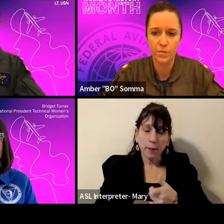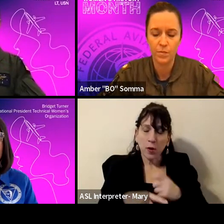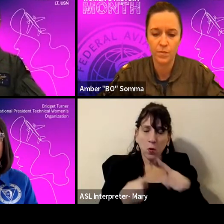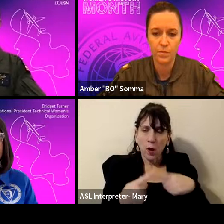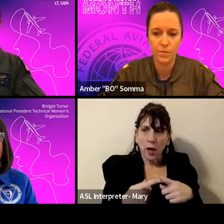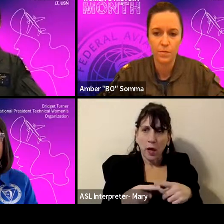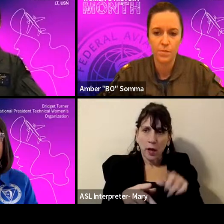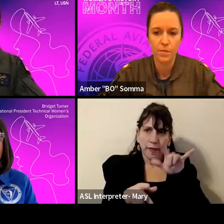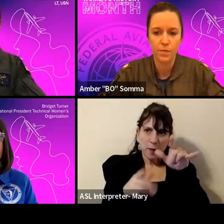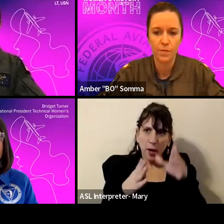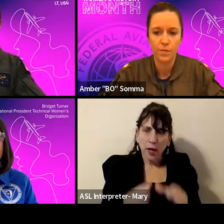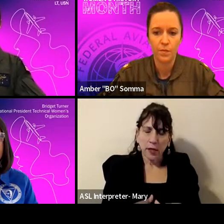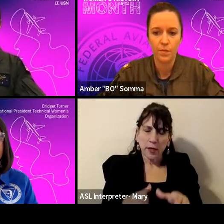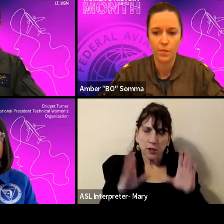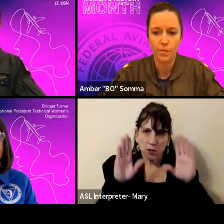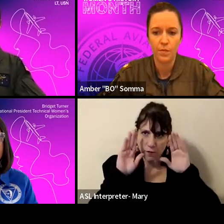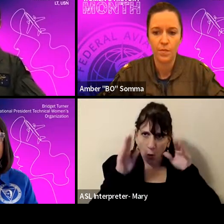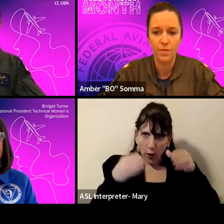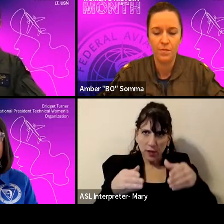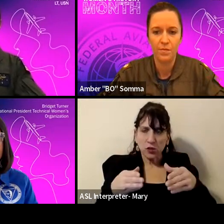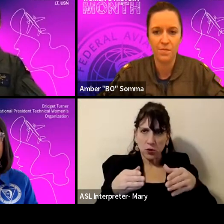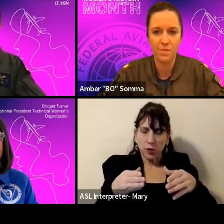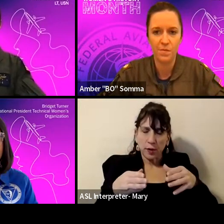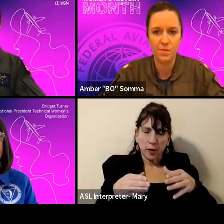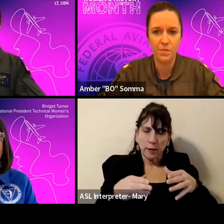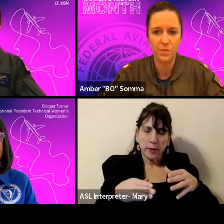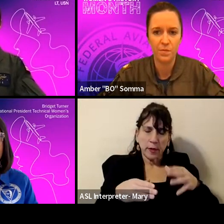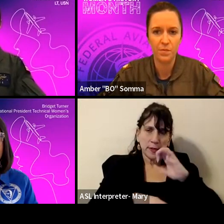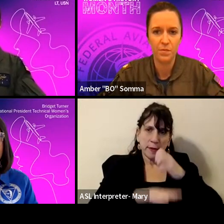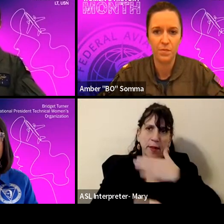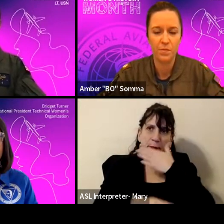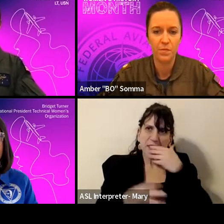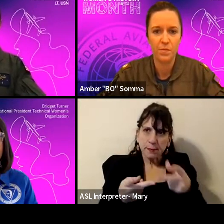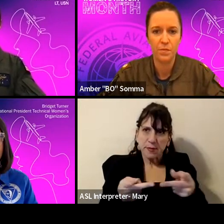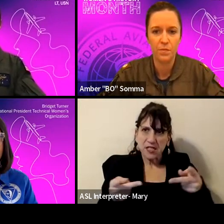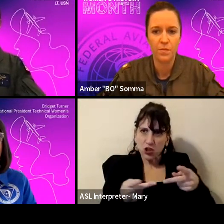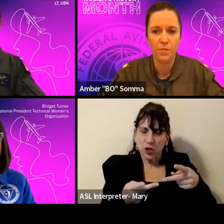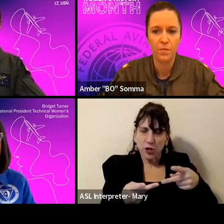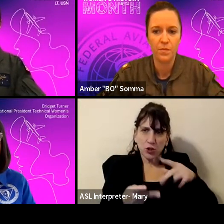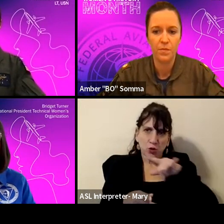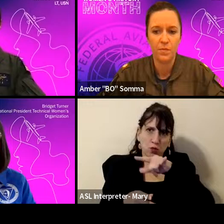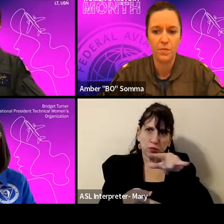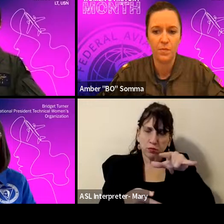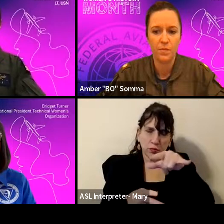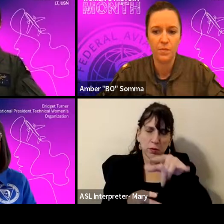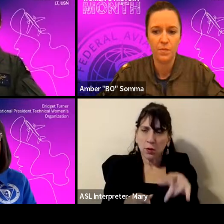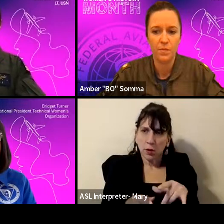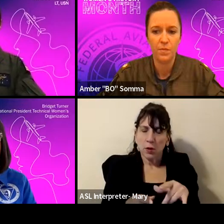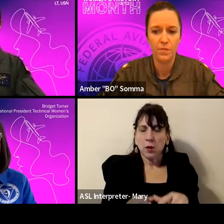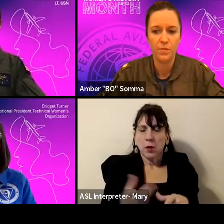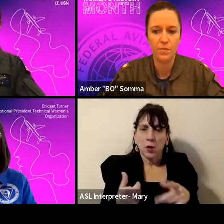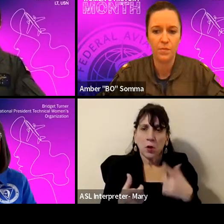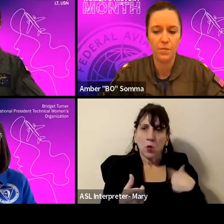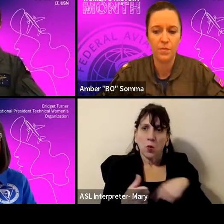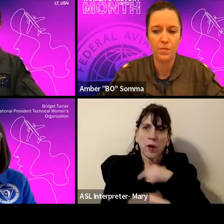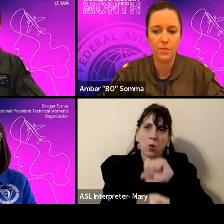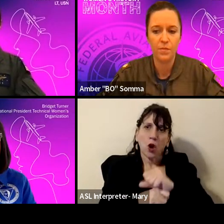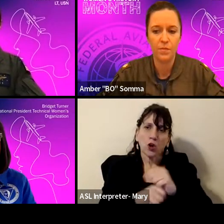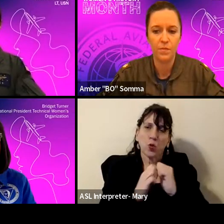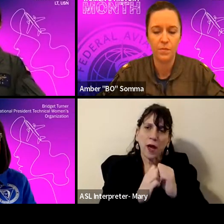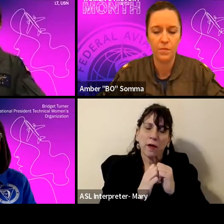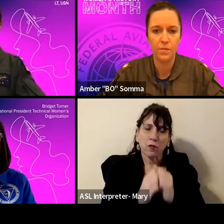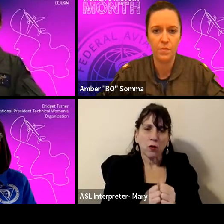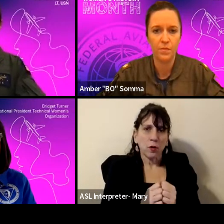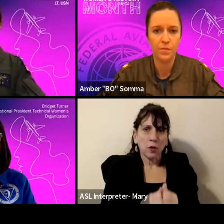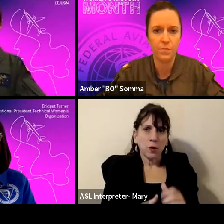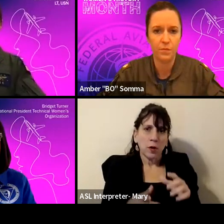pilot can focus on getting us set up into the best position to employ. And so we work together as a crew. We call